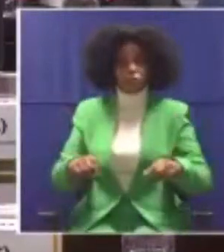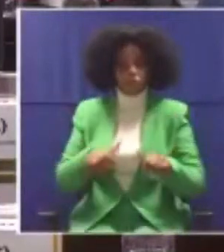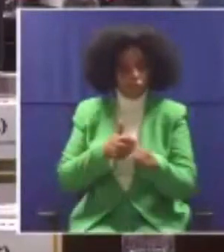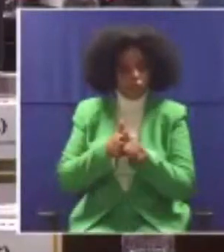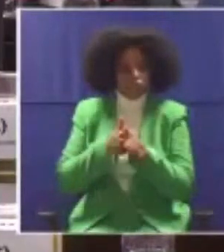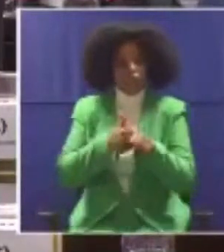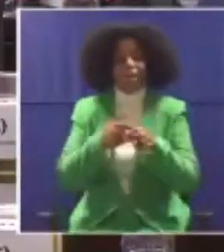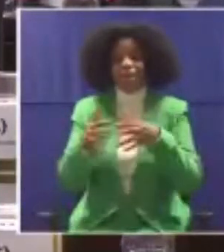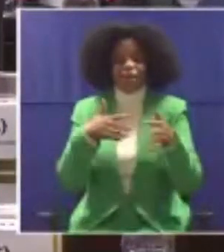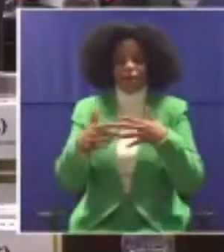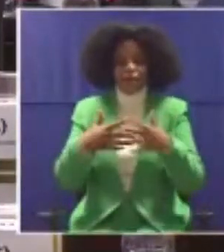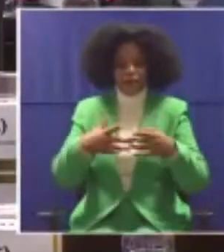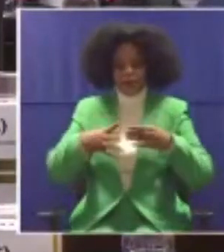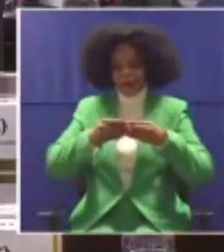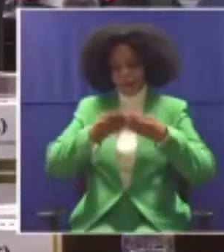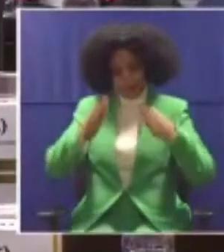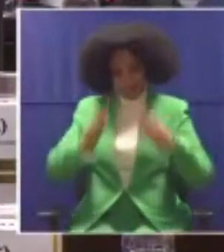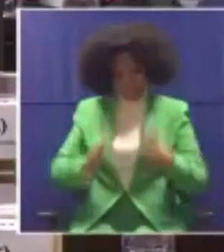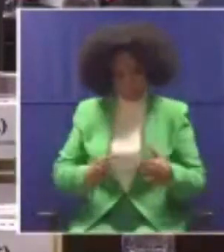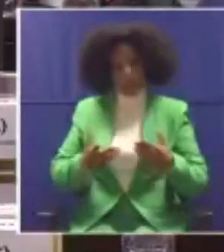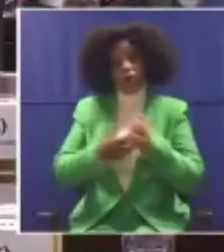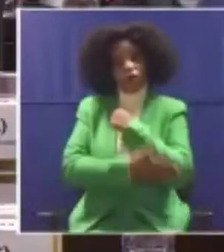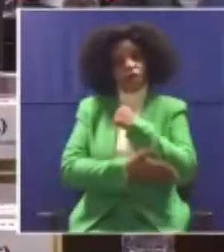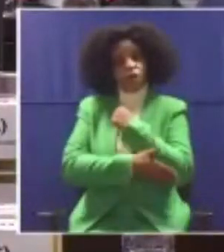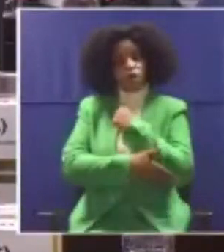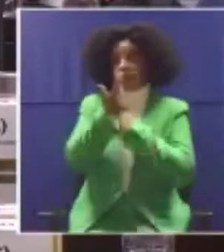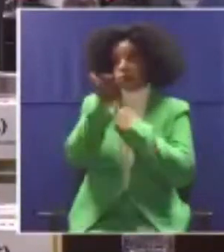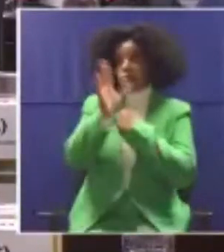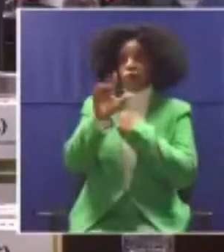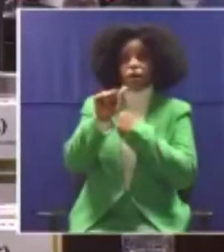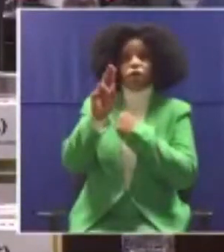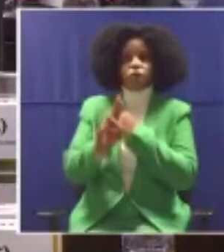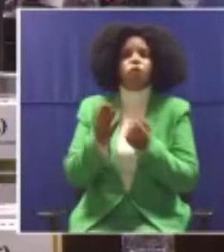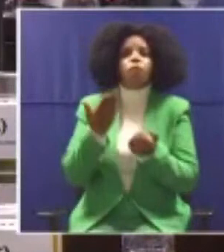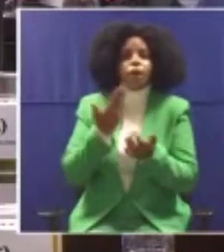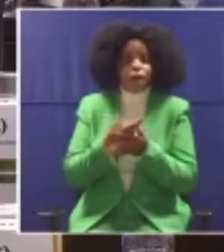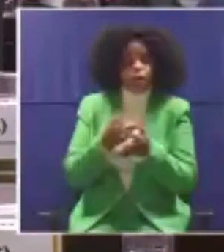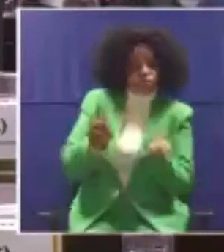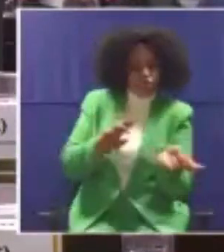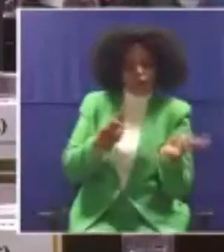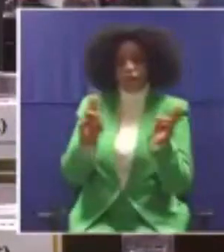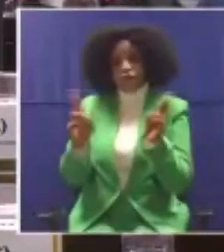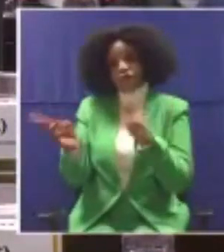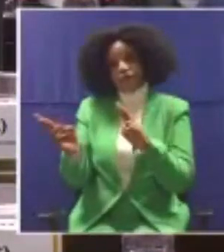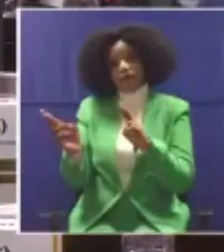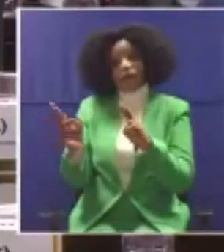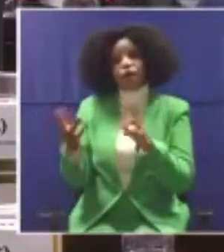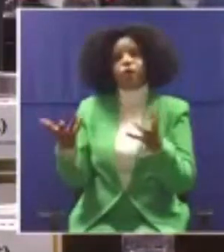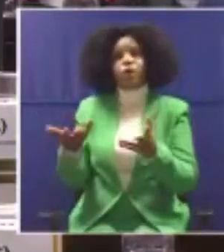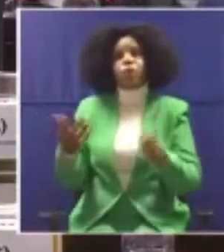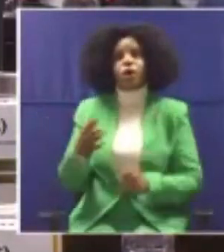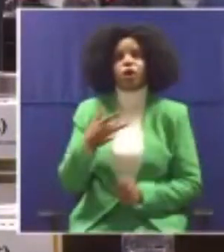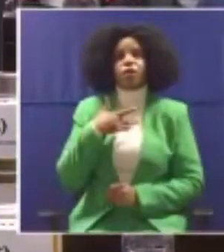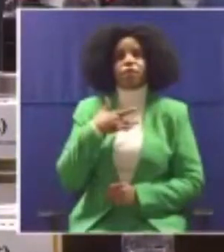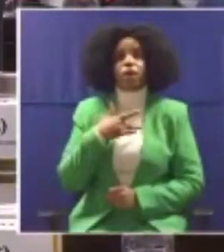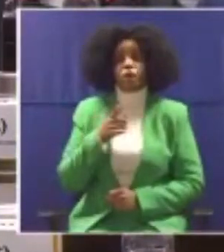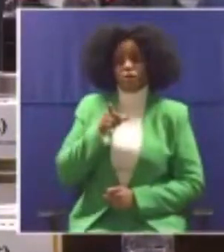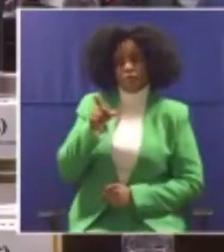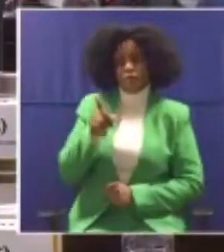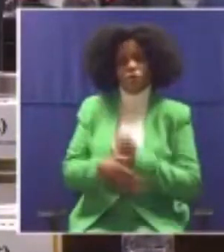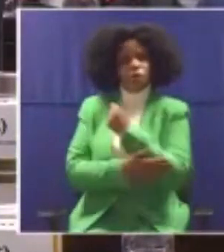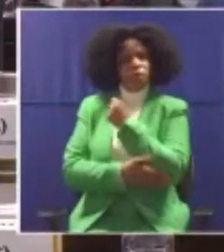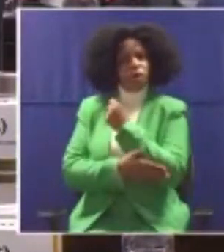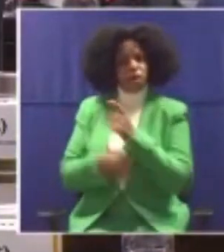of the African Union can make referrals to the African Court on Human Rights where a state is actively violating human